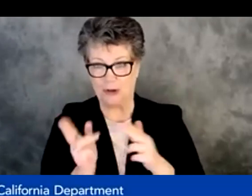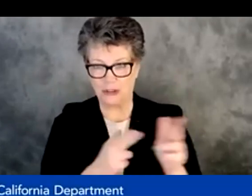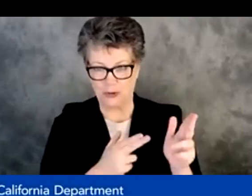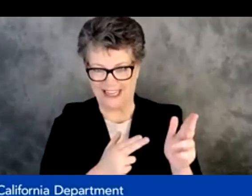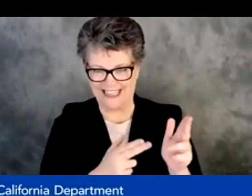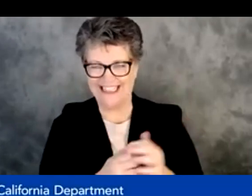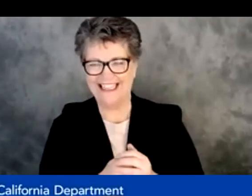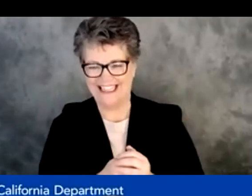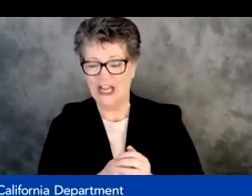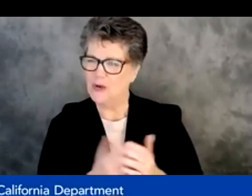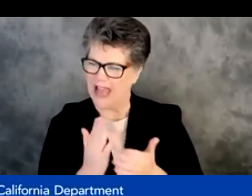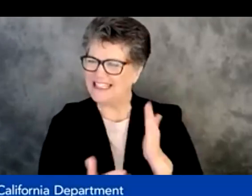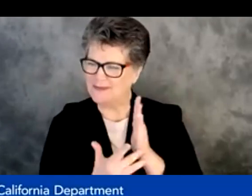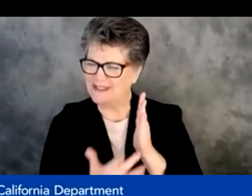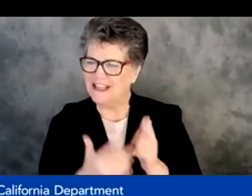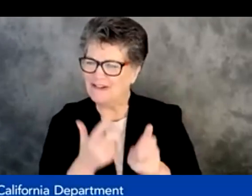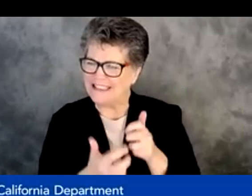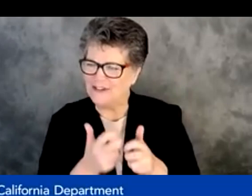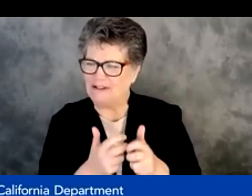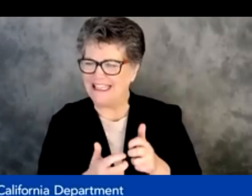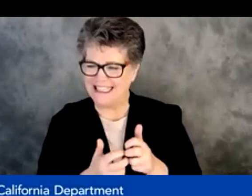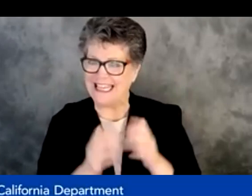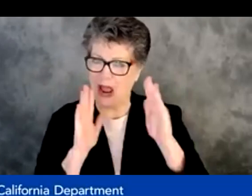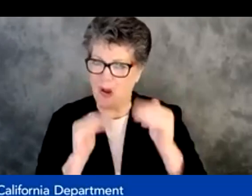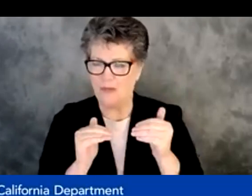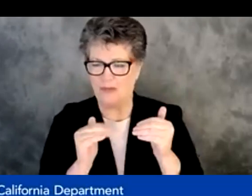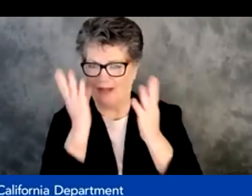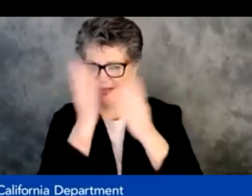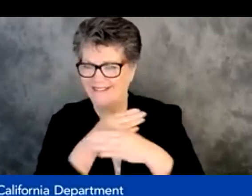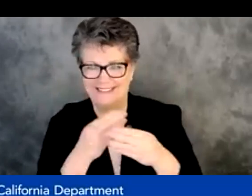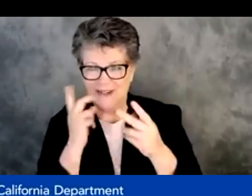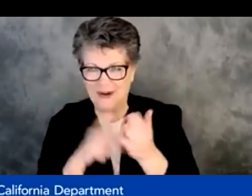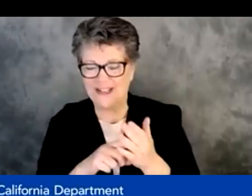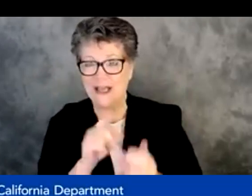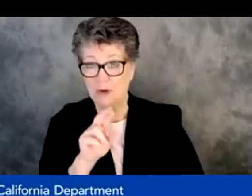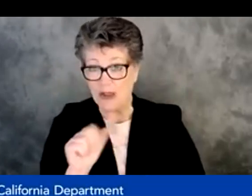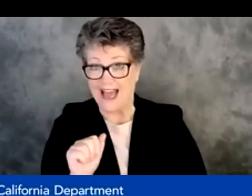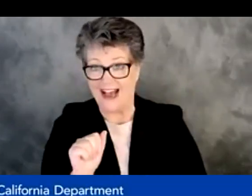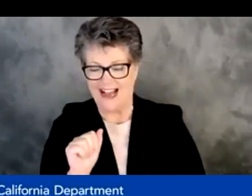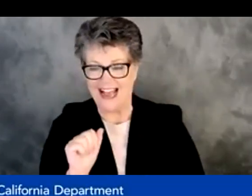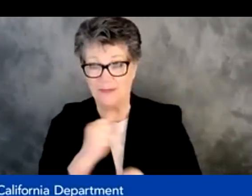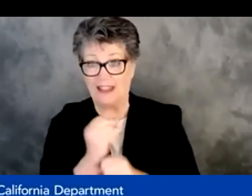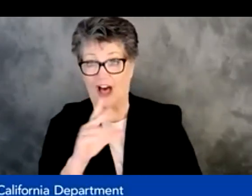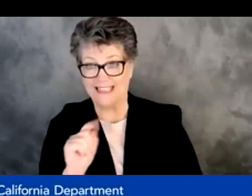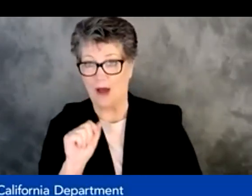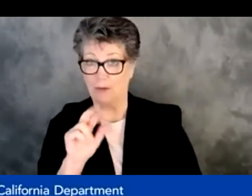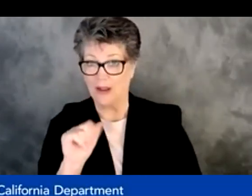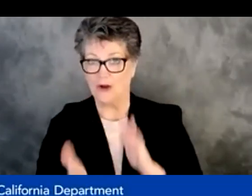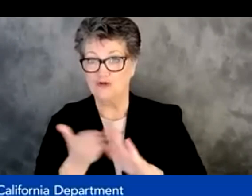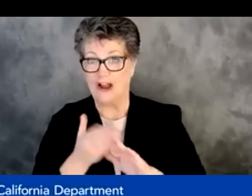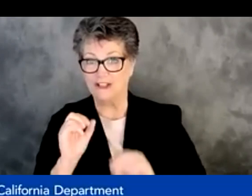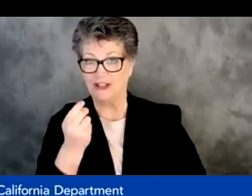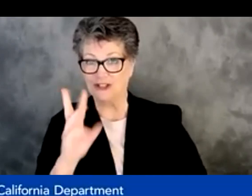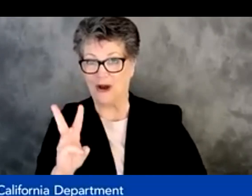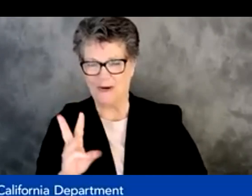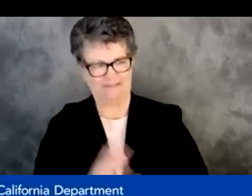troubleshooting. We had some technical difficulties that I hope were invisible to all of you. Maria has been locked out. Maria, who usually runs the show, was